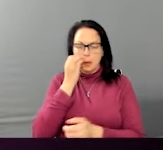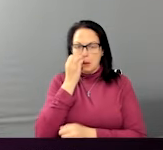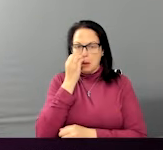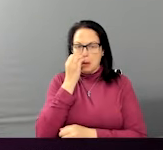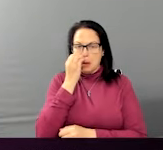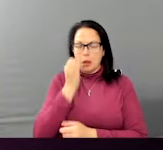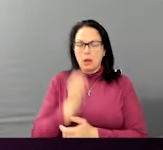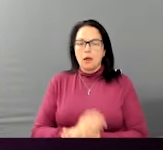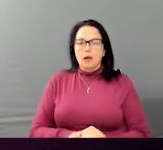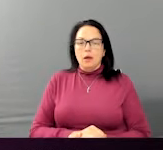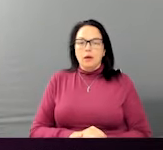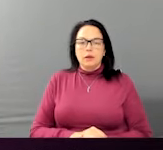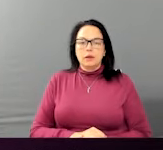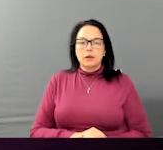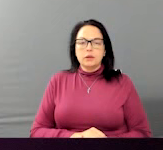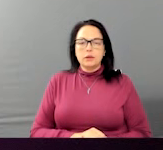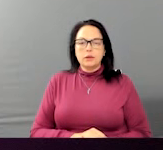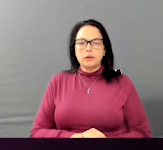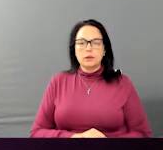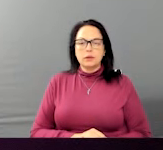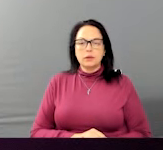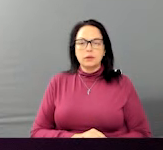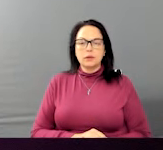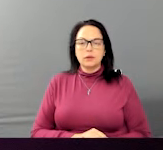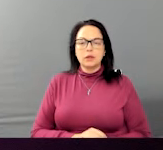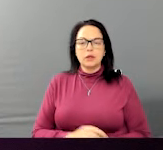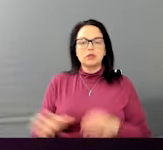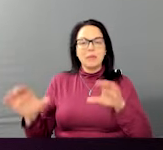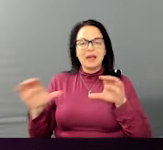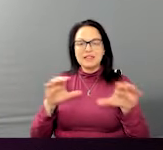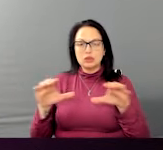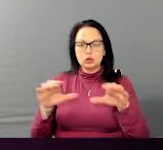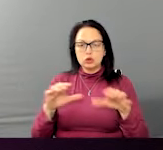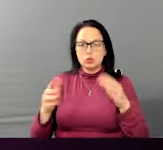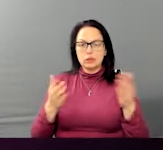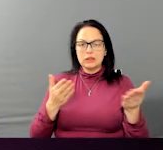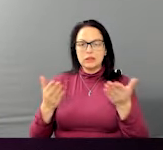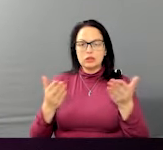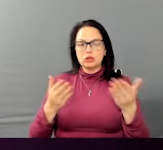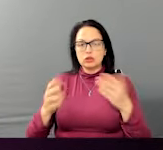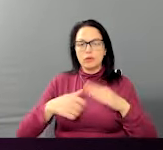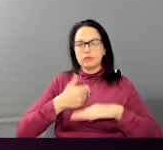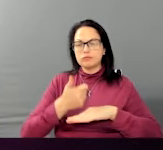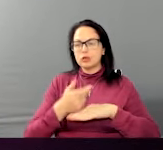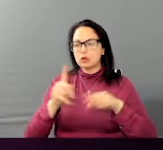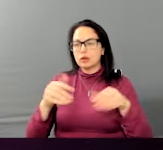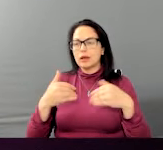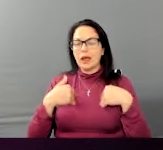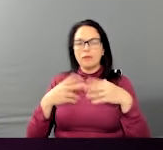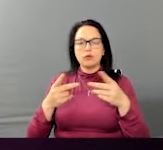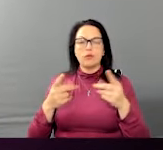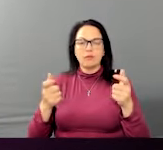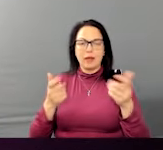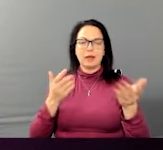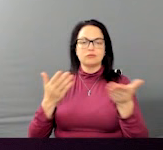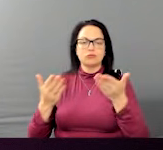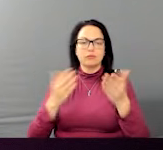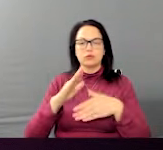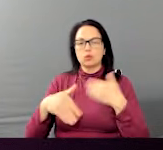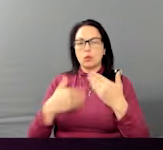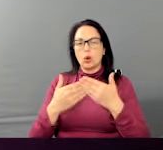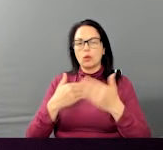me, was by doing server rendering, you can have your like fast server do all of the processing and all of that stuff and send the